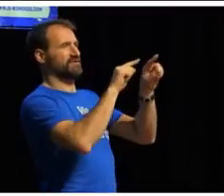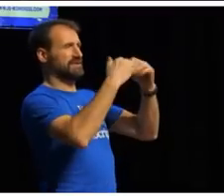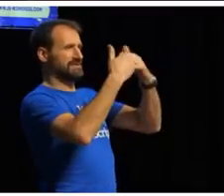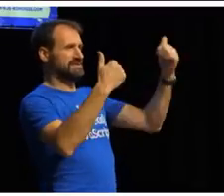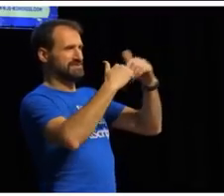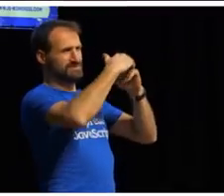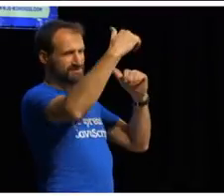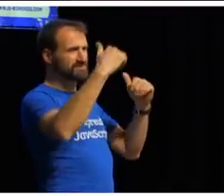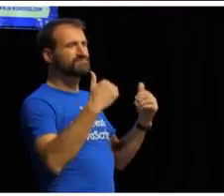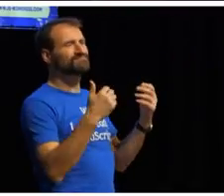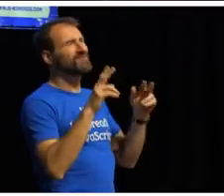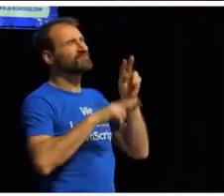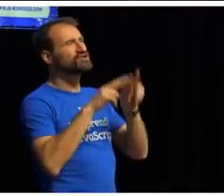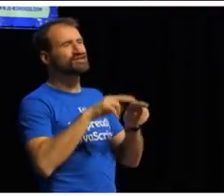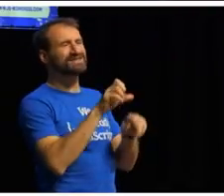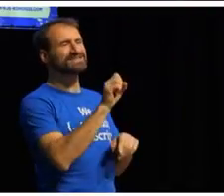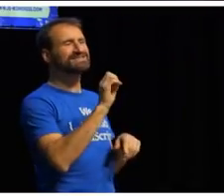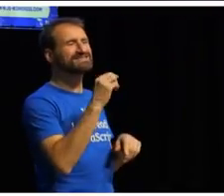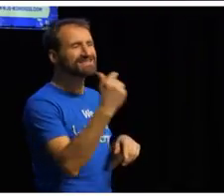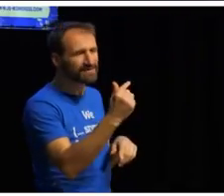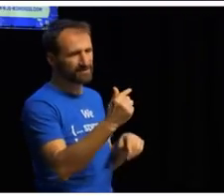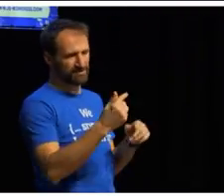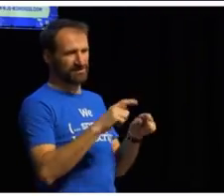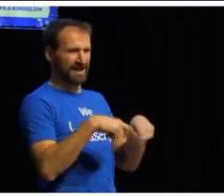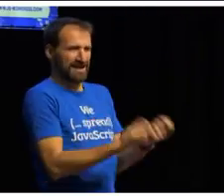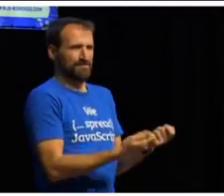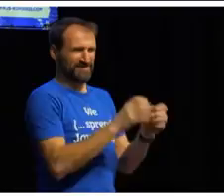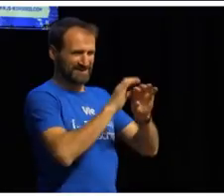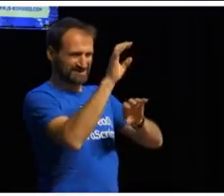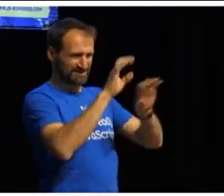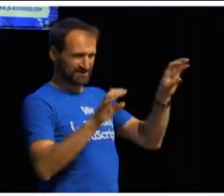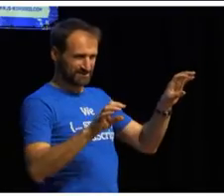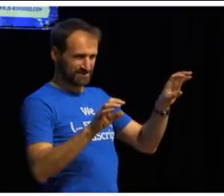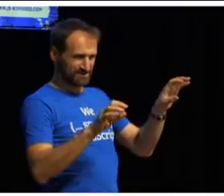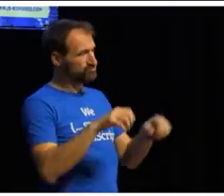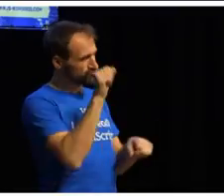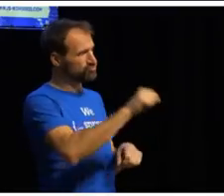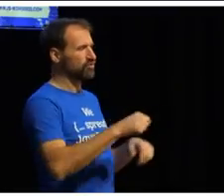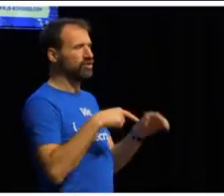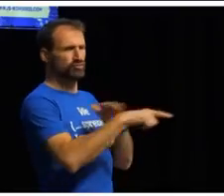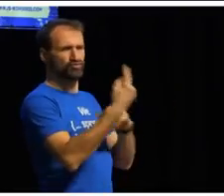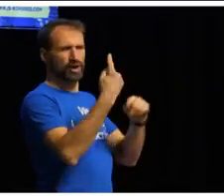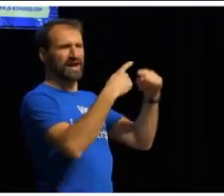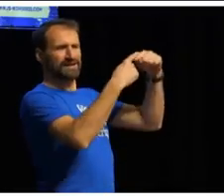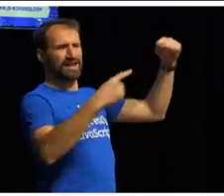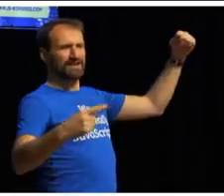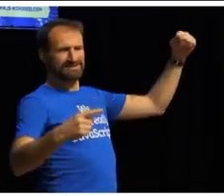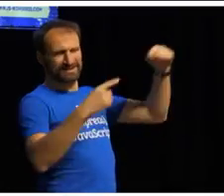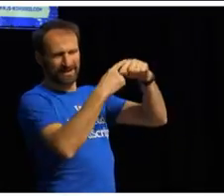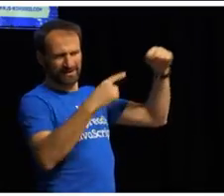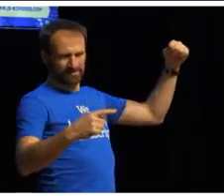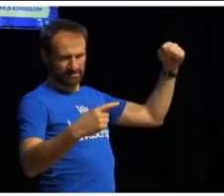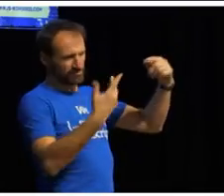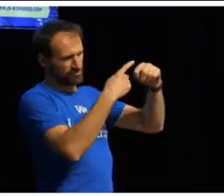two sets of results. And it can do it by a line, right? I mean, you just draw a line between the false